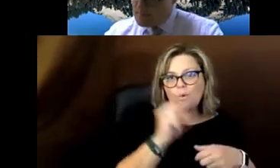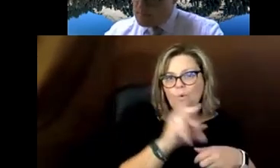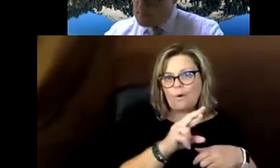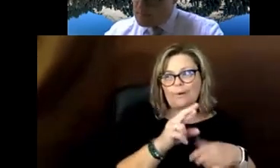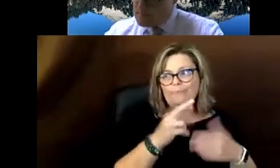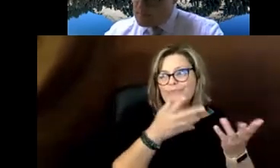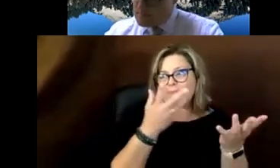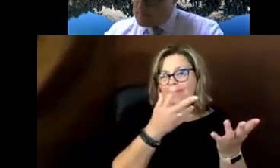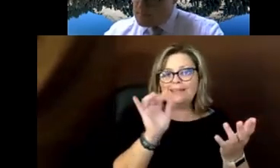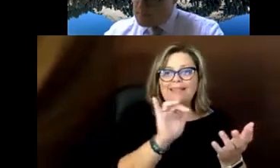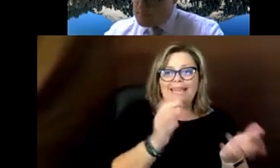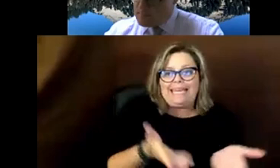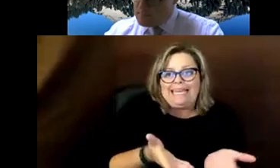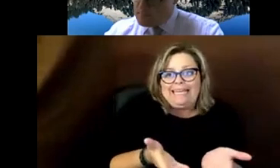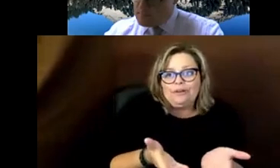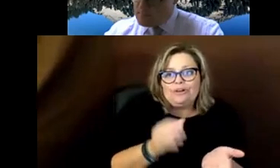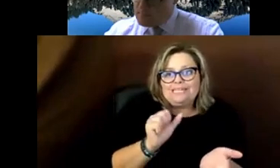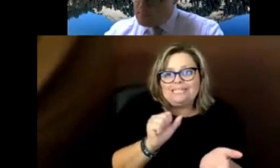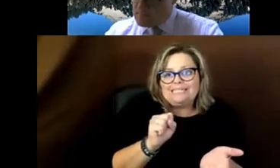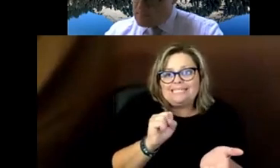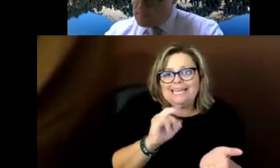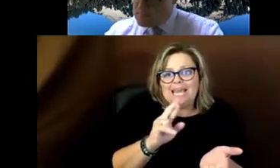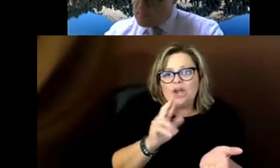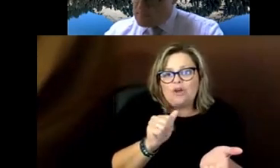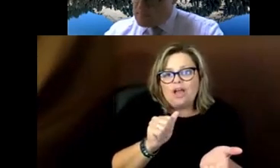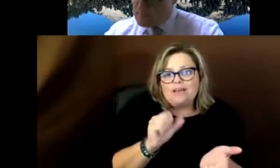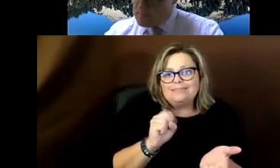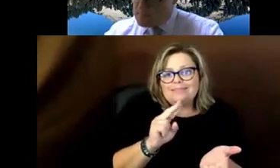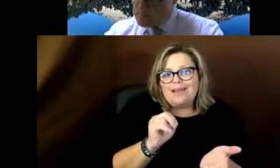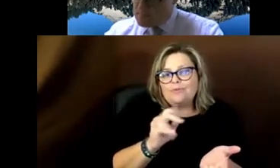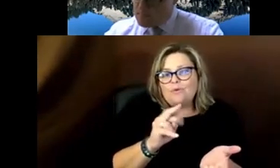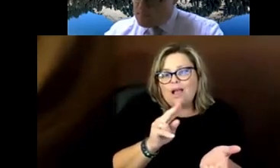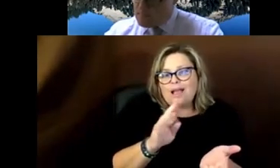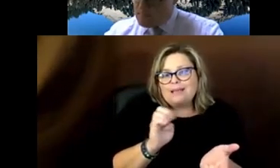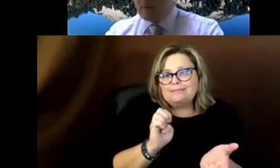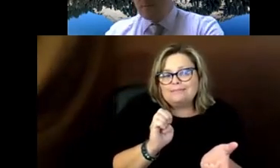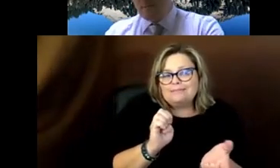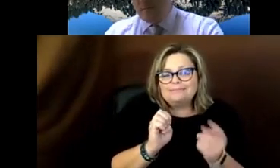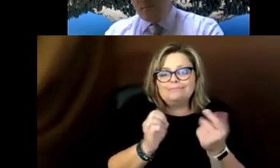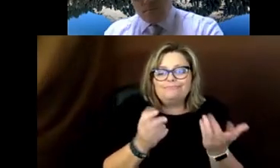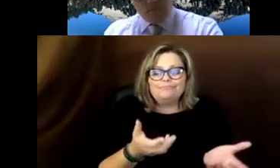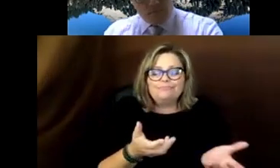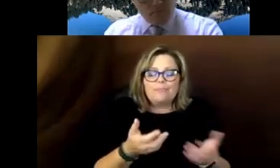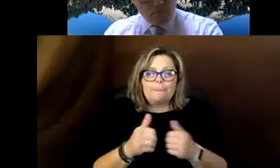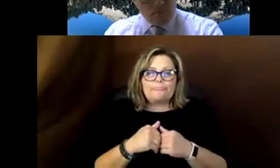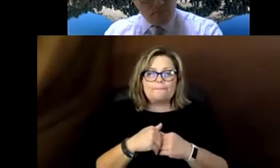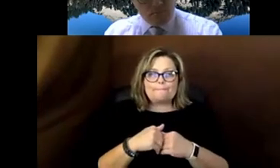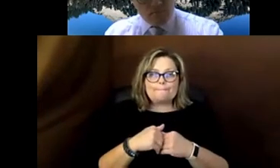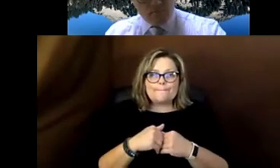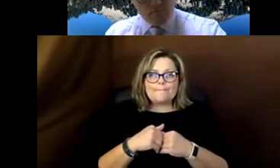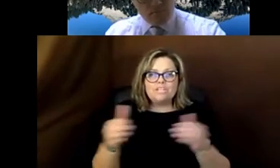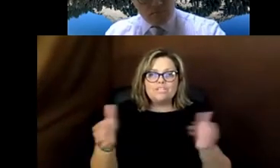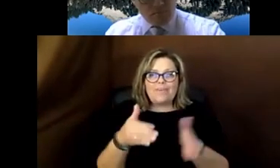is called something else. So I help people all the time trying to figure out how are they going to move from their